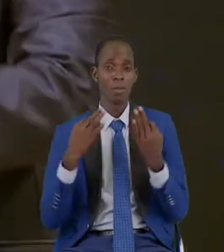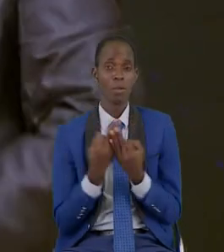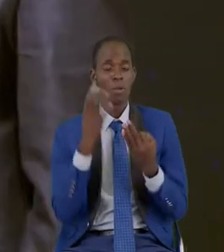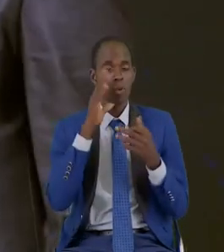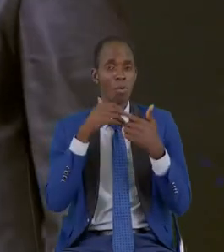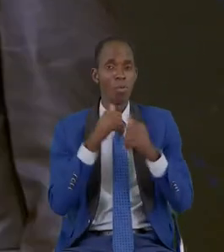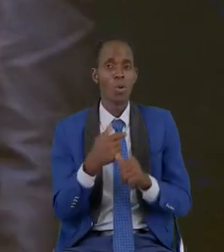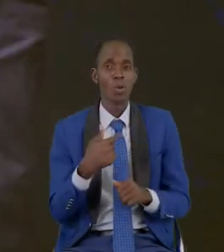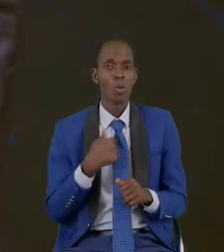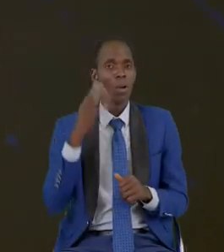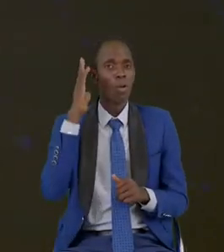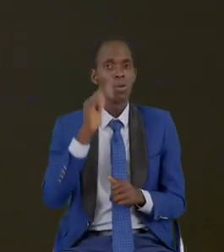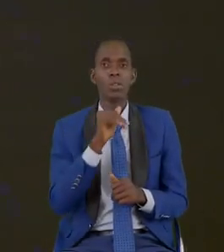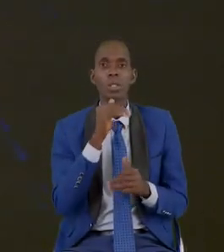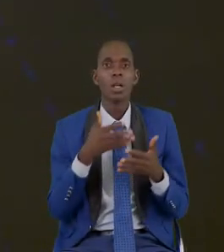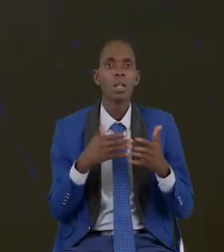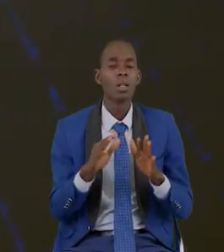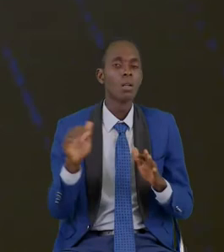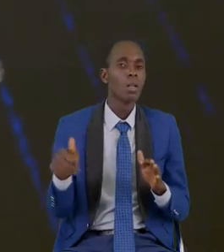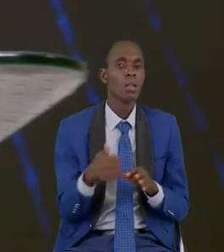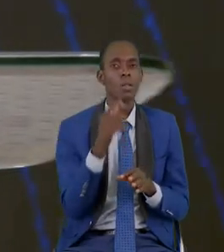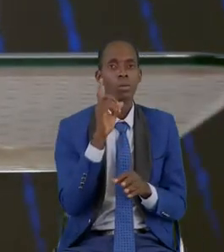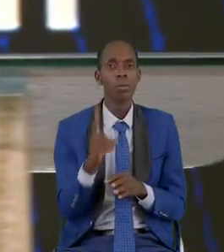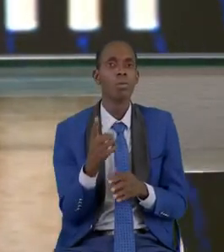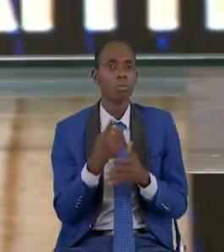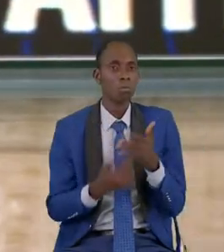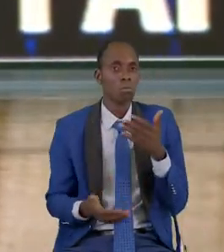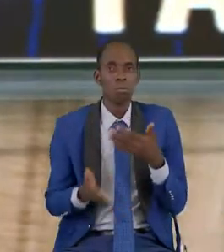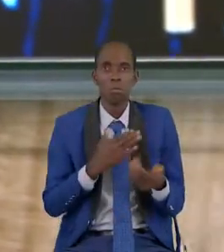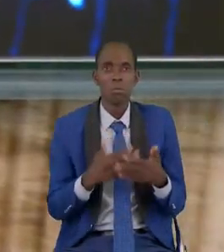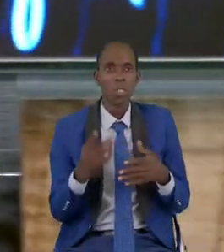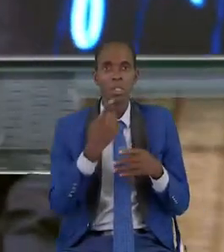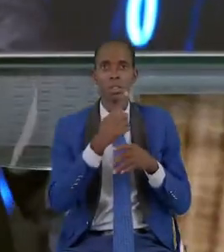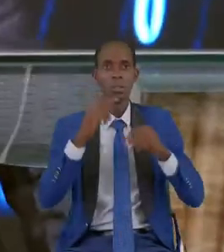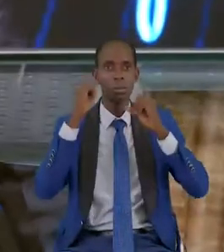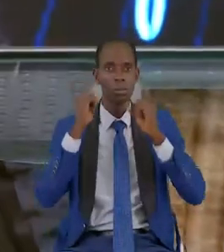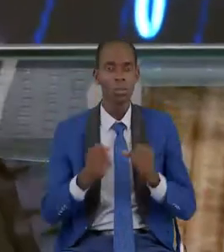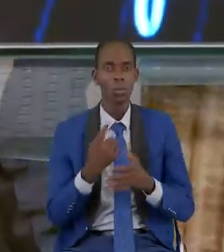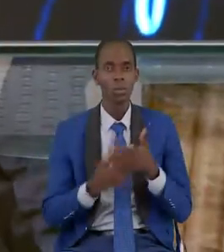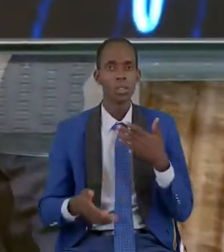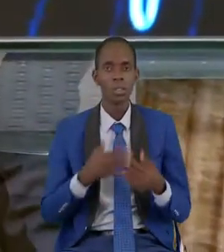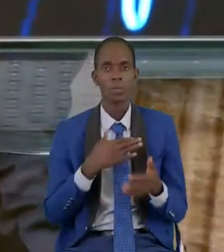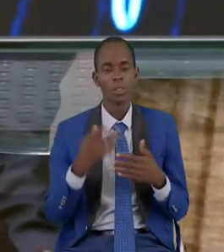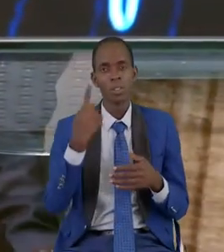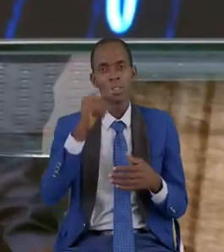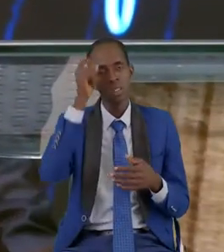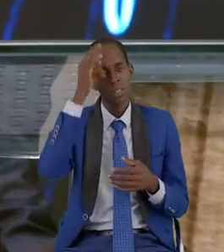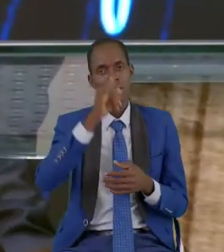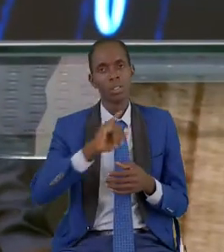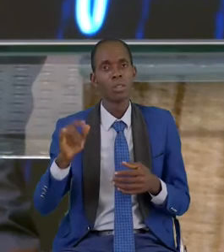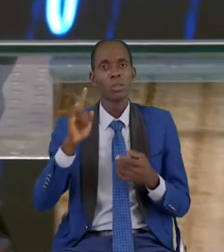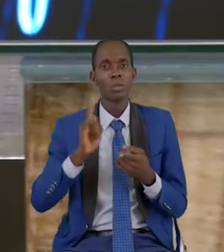will not allow anyone, whatever the power, whatever the understanding, to silence